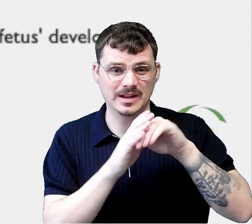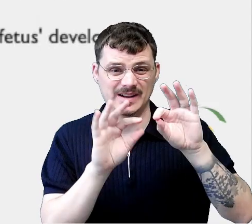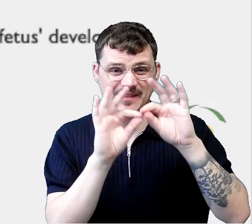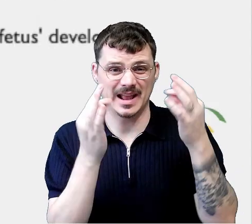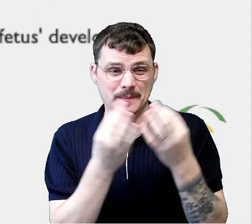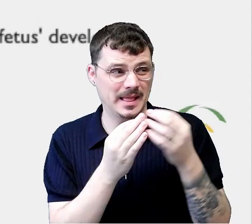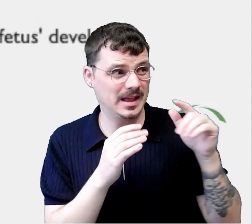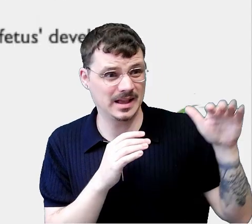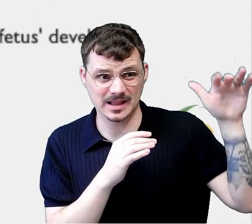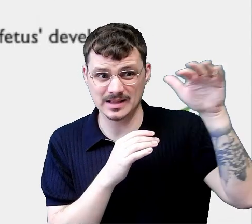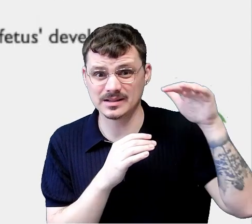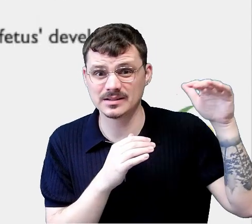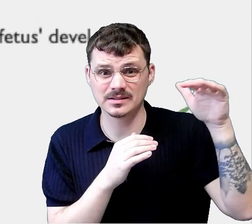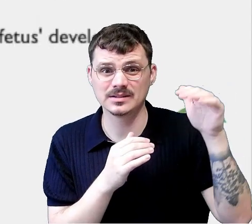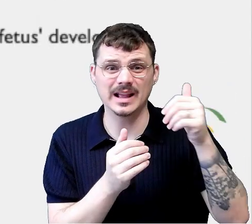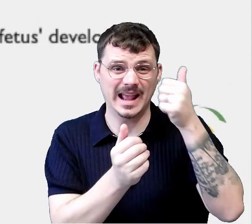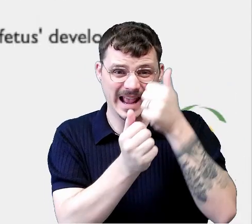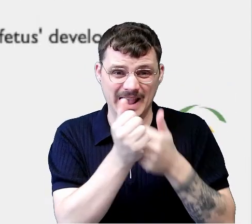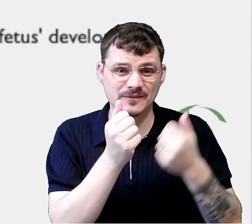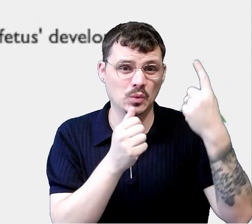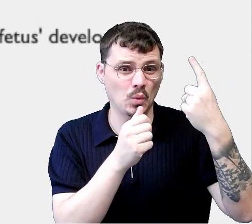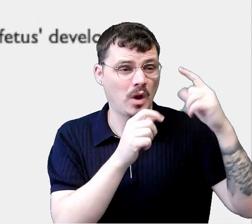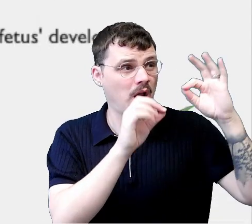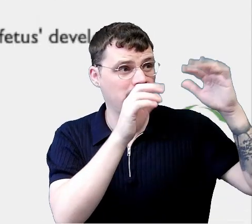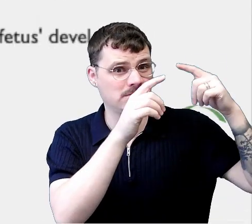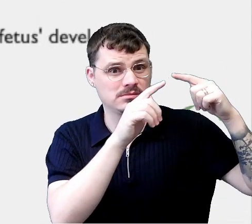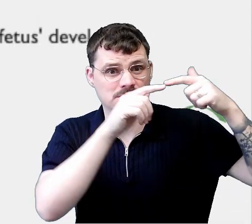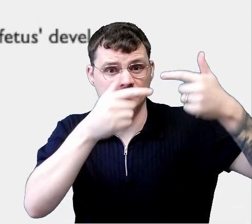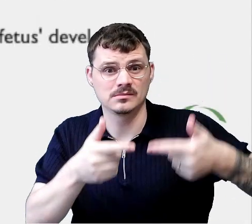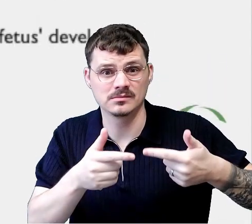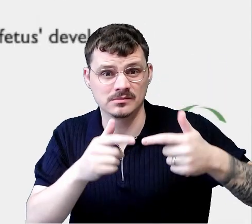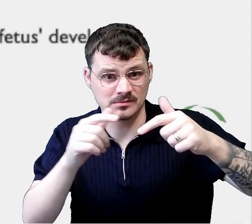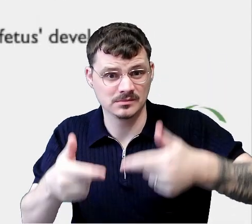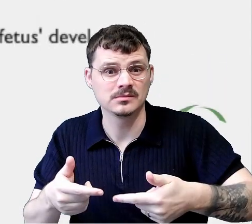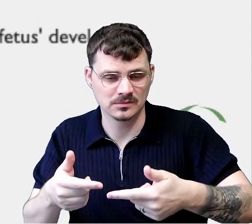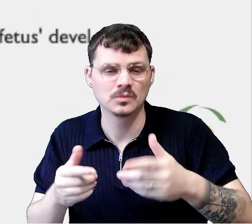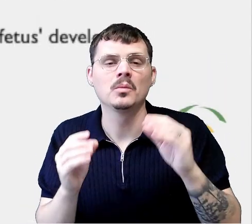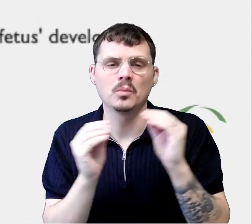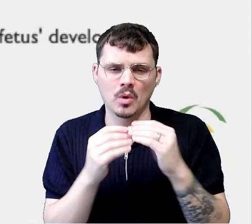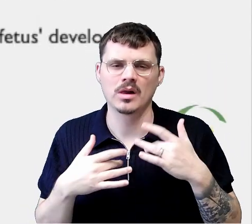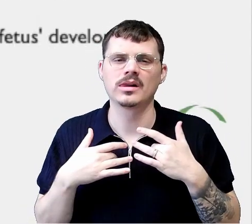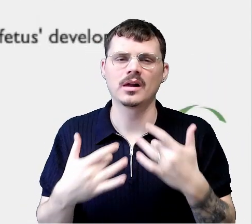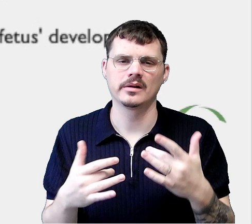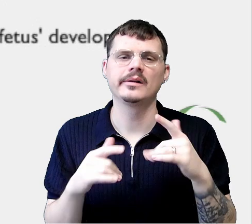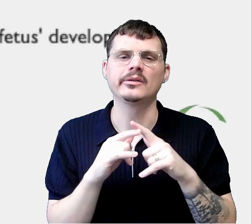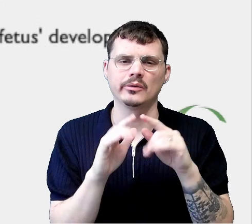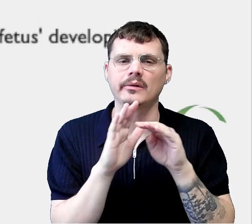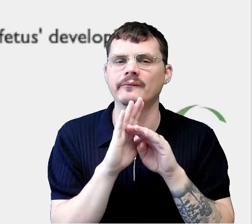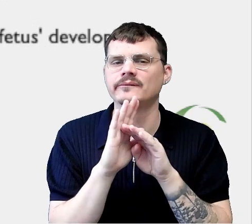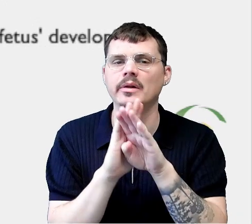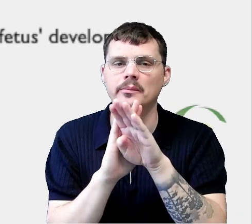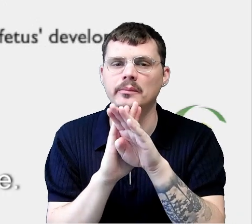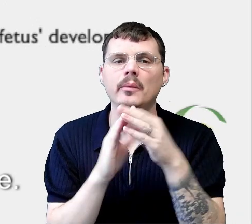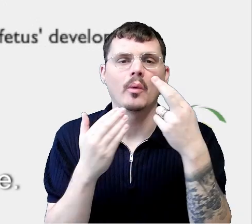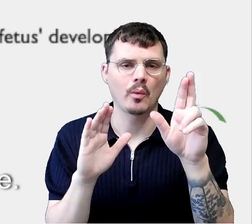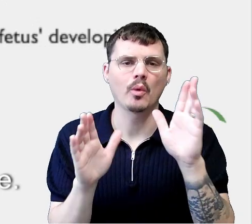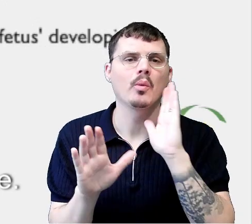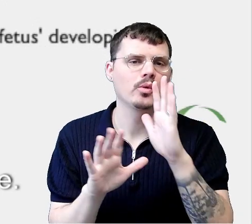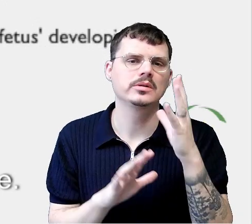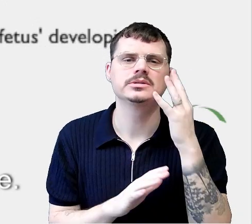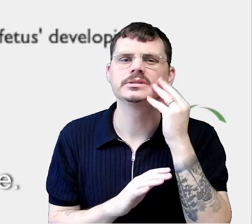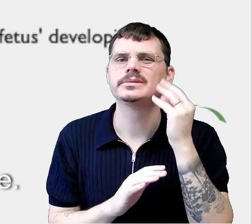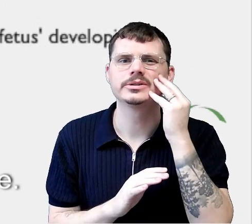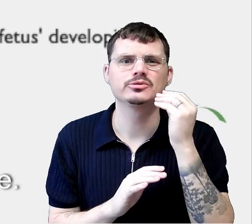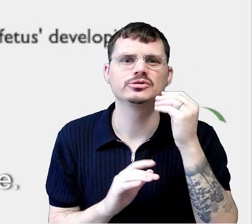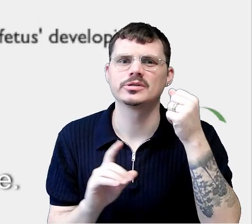family, every one of their descendants is more likely to develop or to experience